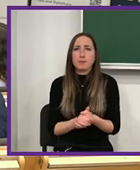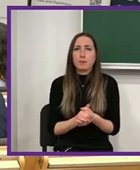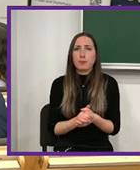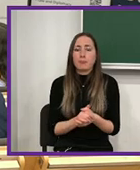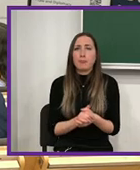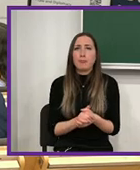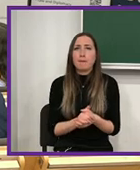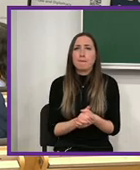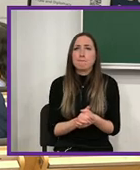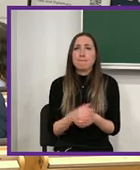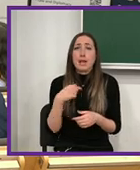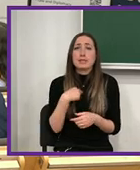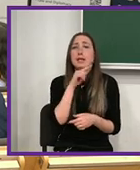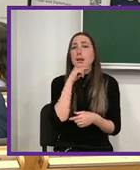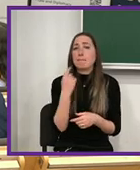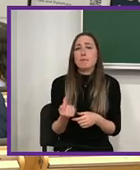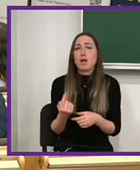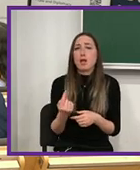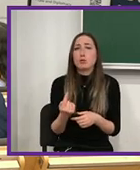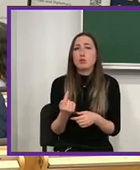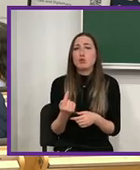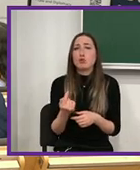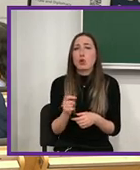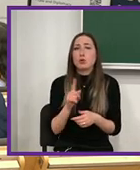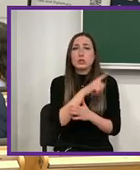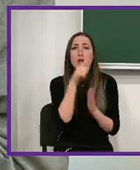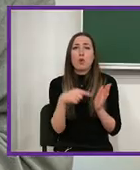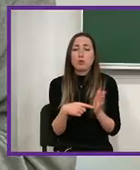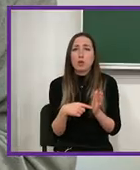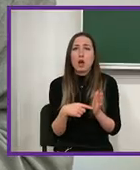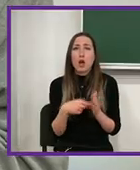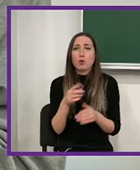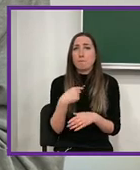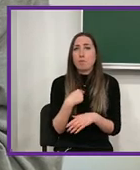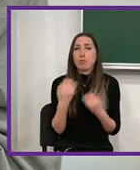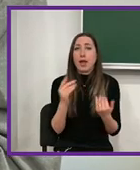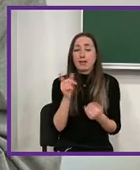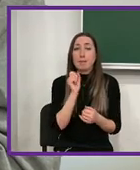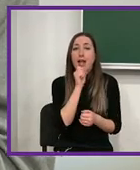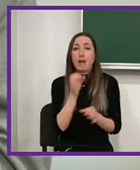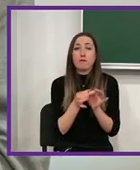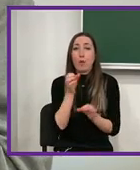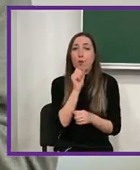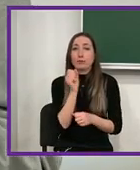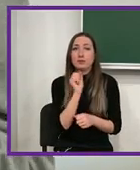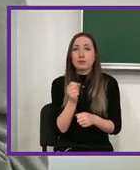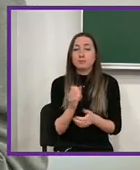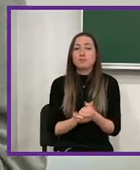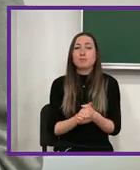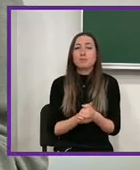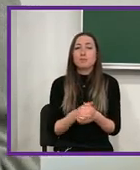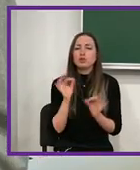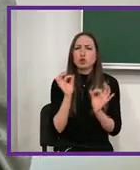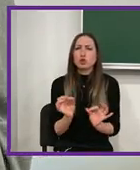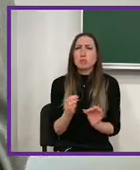the liberty to ask since I'm holding the microphone. It's impressive to hear what you're doing